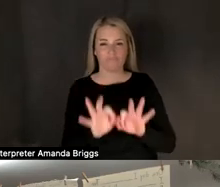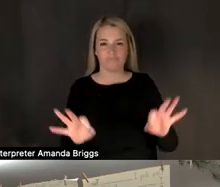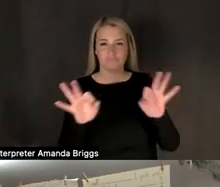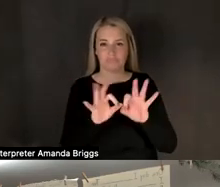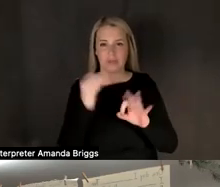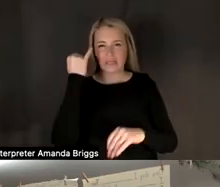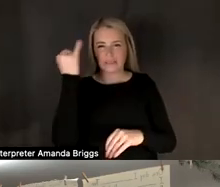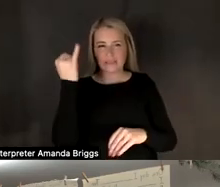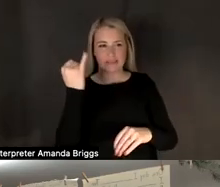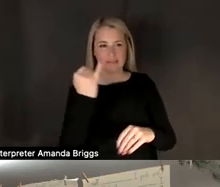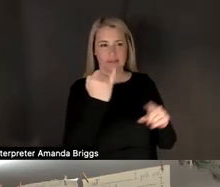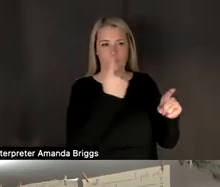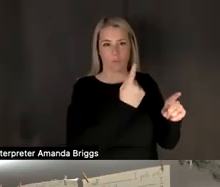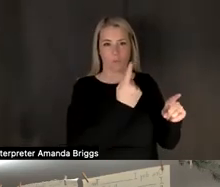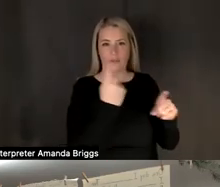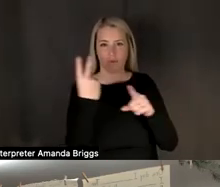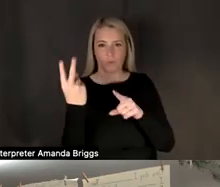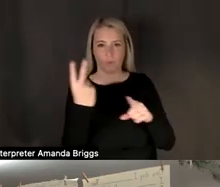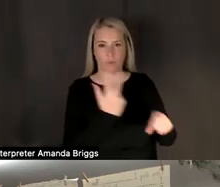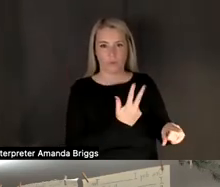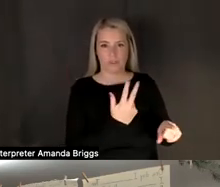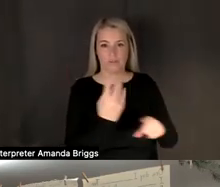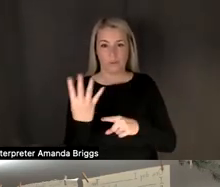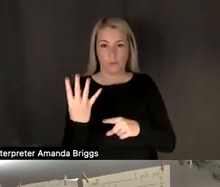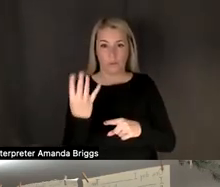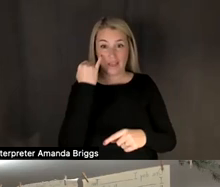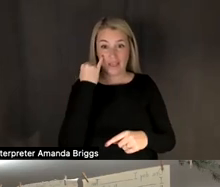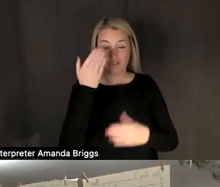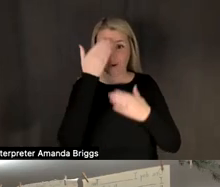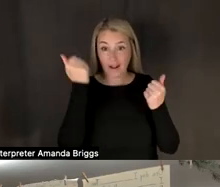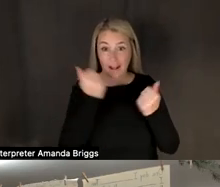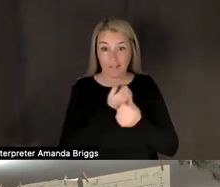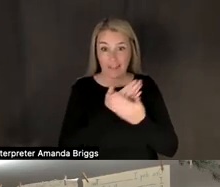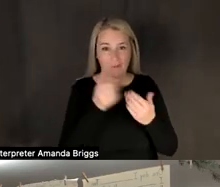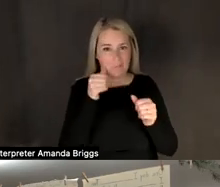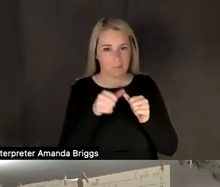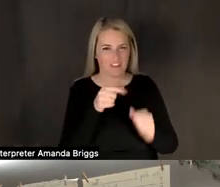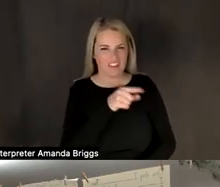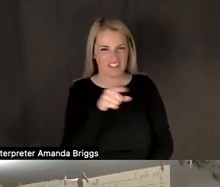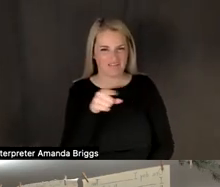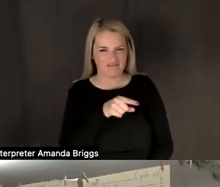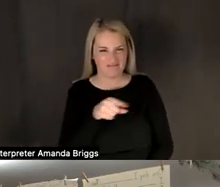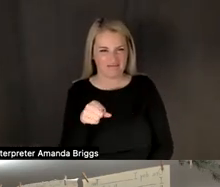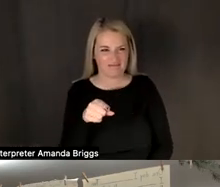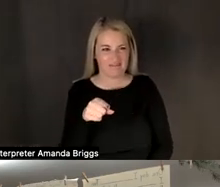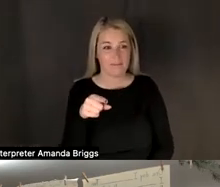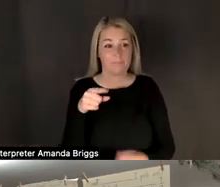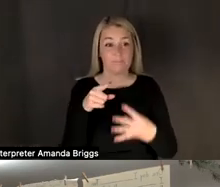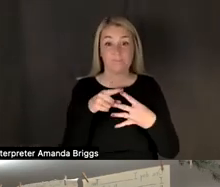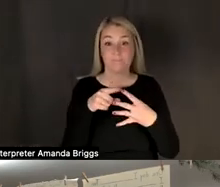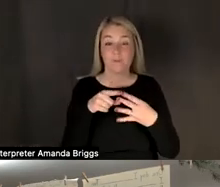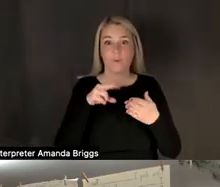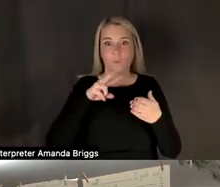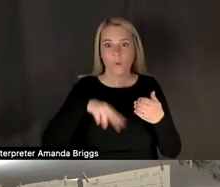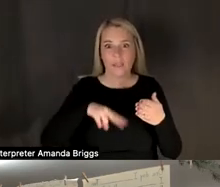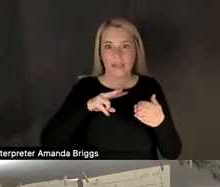if nothing else, that you take away with you from today. The first one is read to your child. Expose them